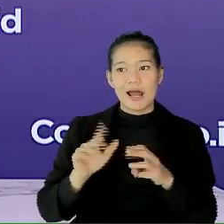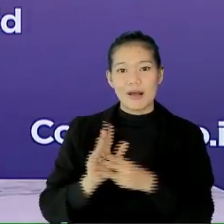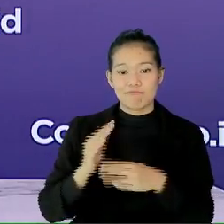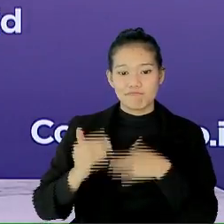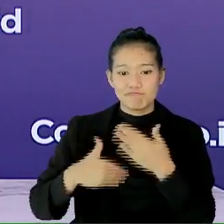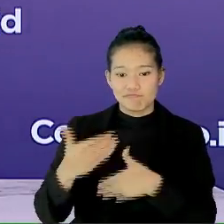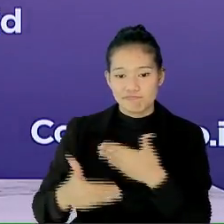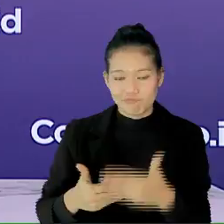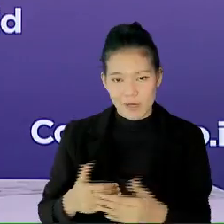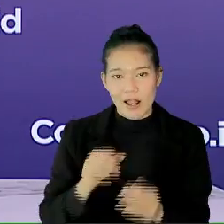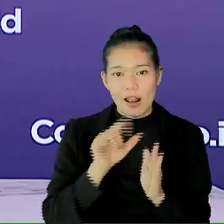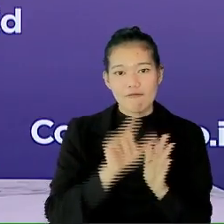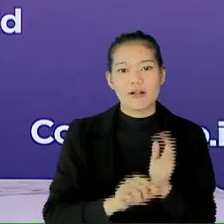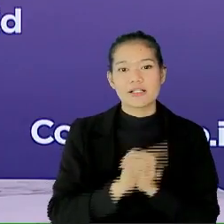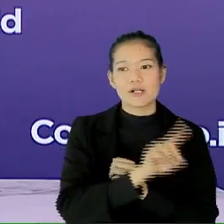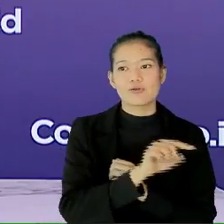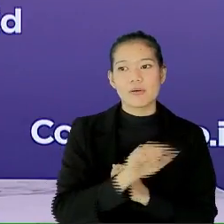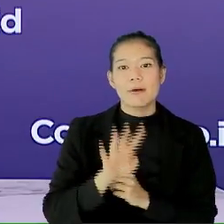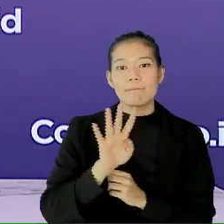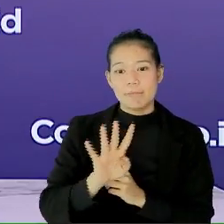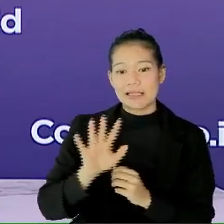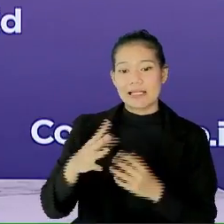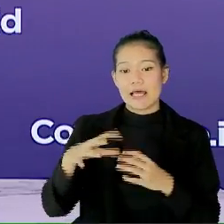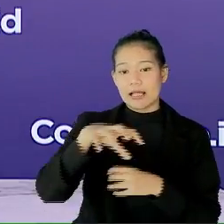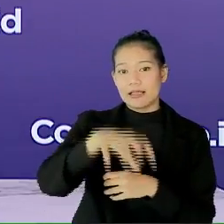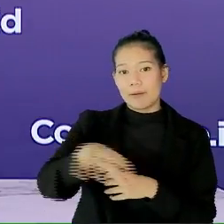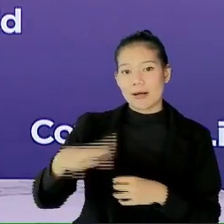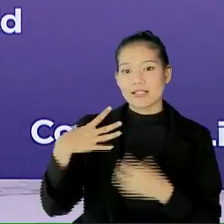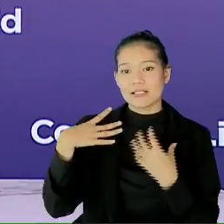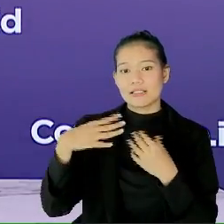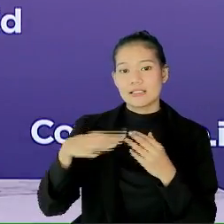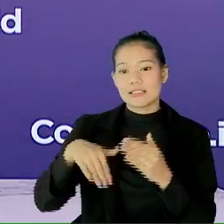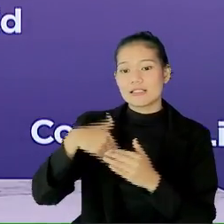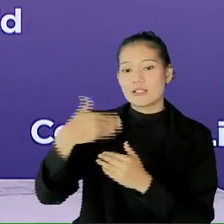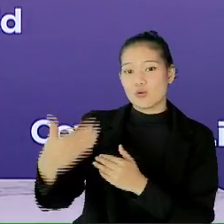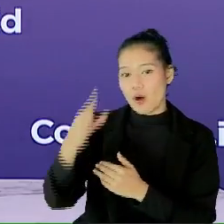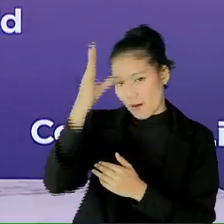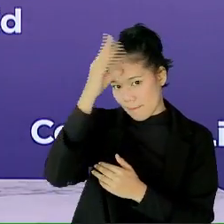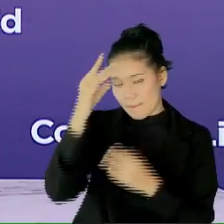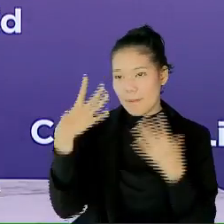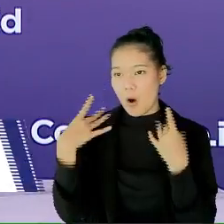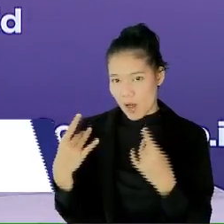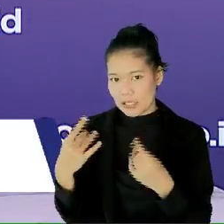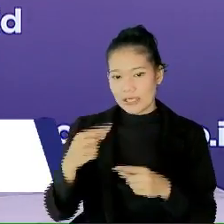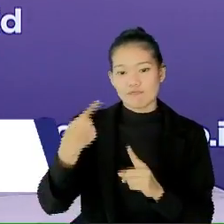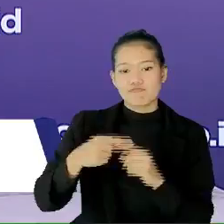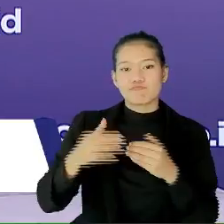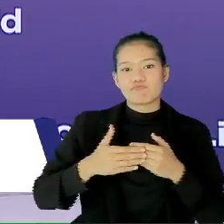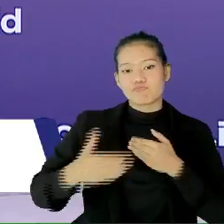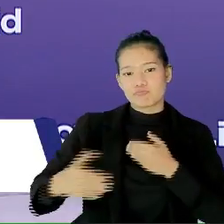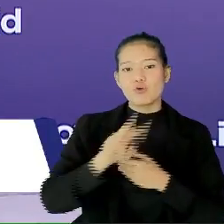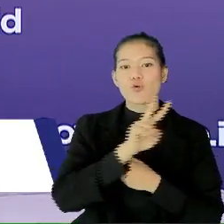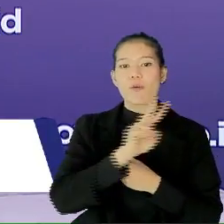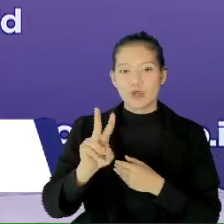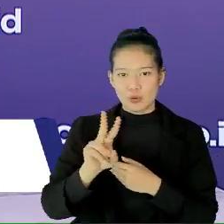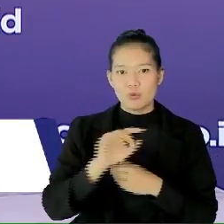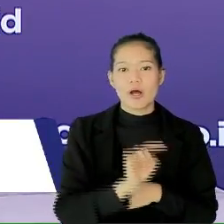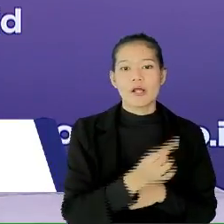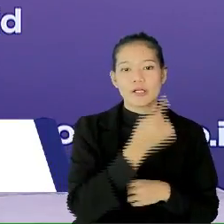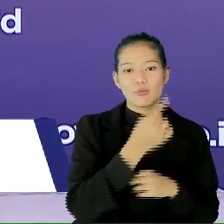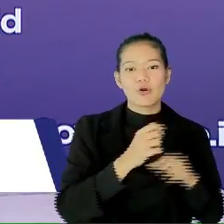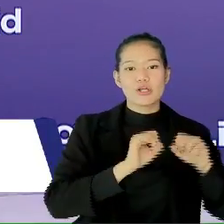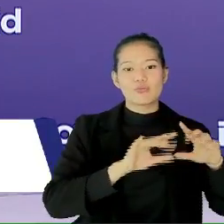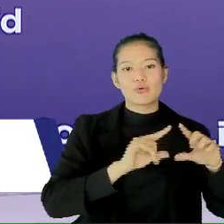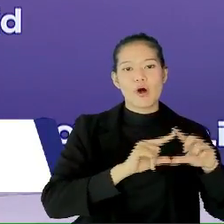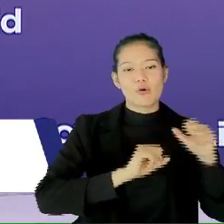level 1 to 4 outside Java Bali has been extended for 2 weeks, starting from the